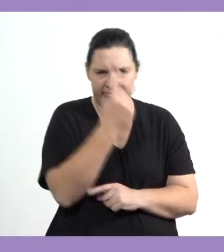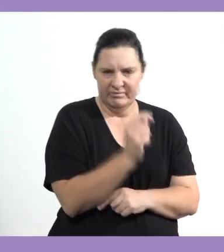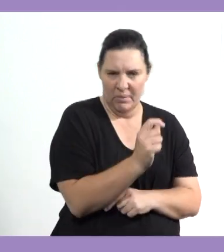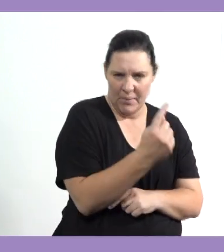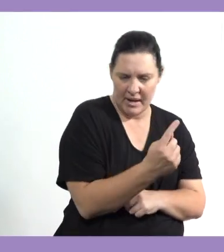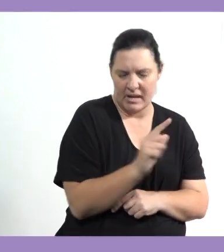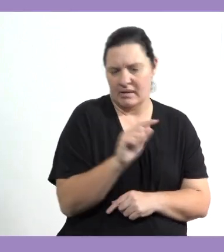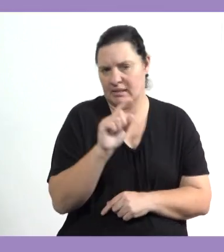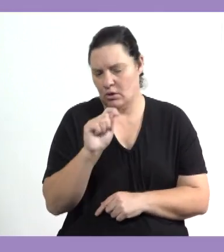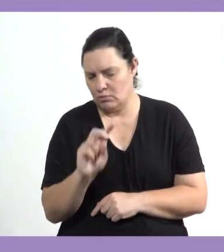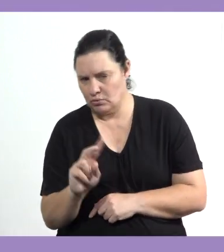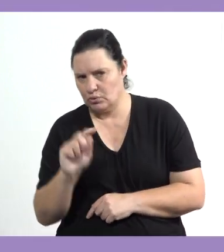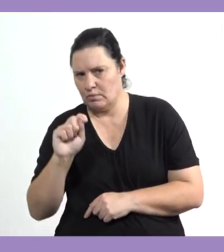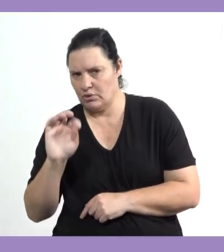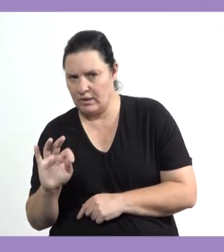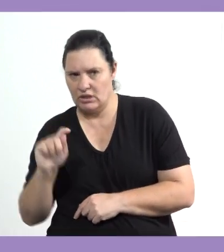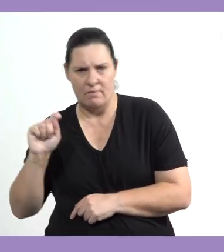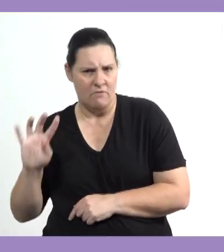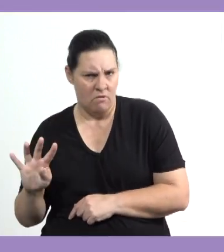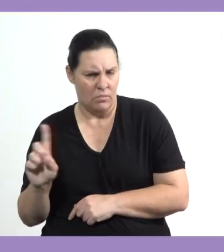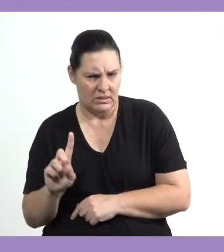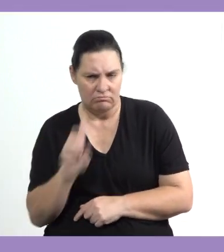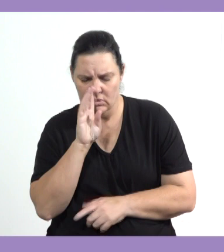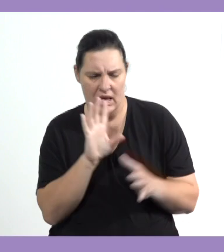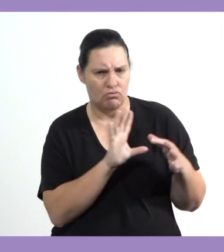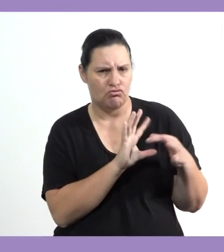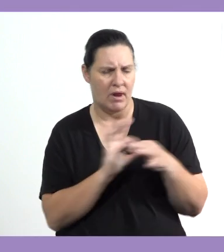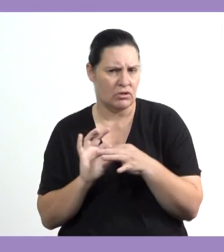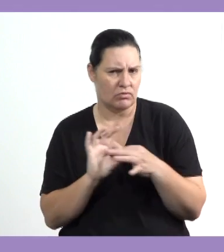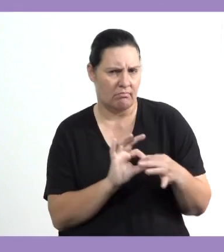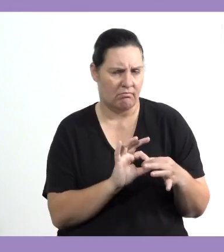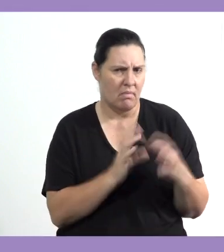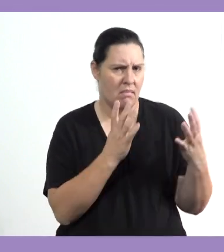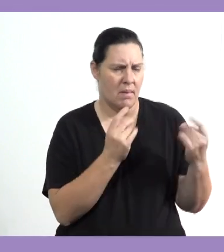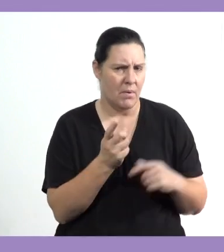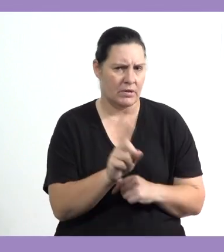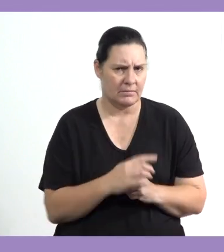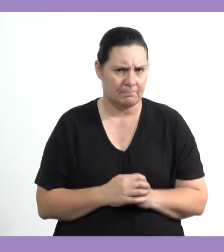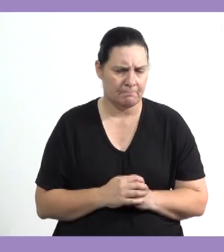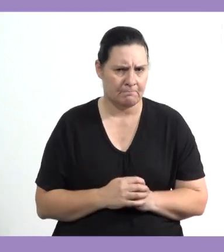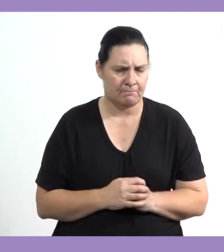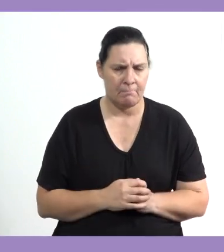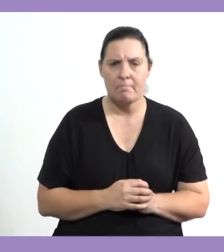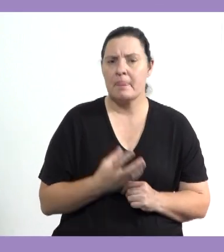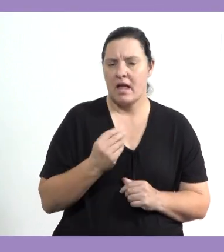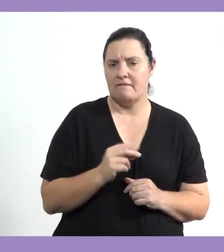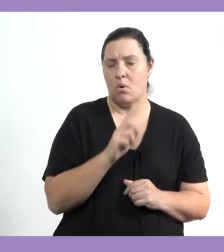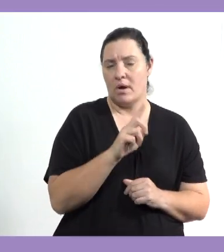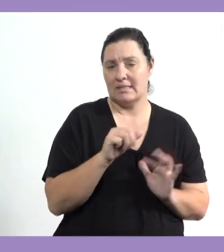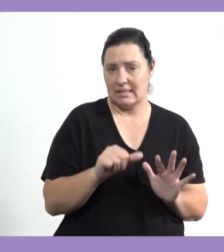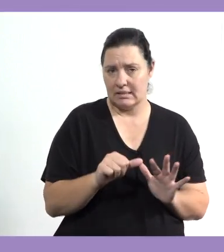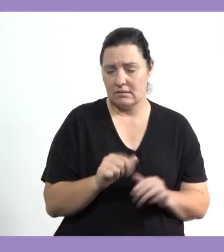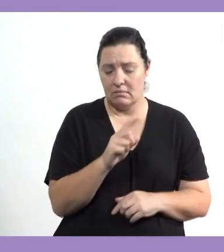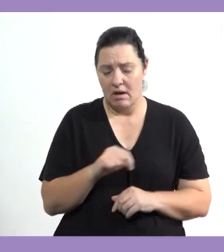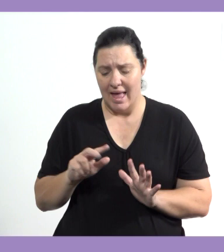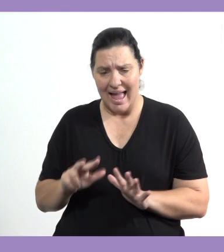first term to the second term and to the third term. So what relation do you see there between our numbers? So we have 16